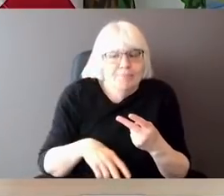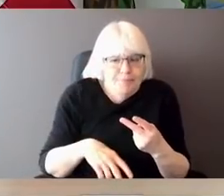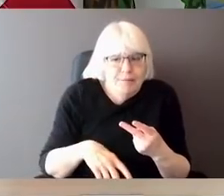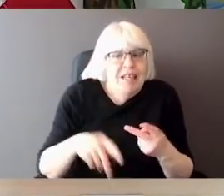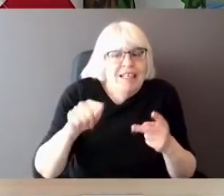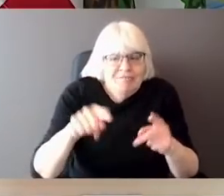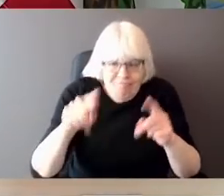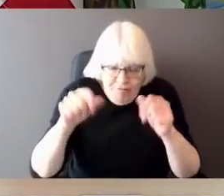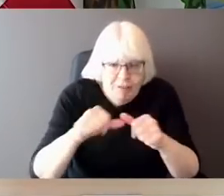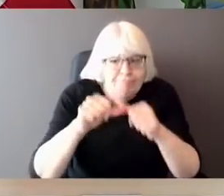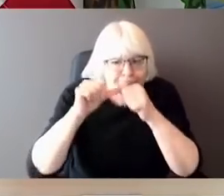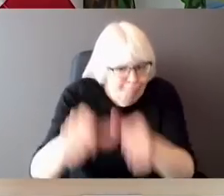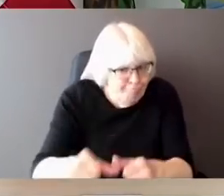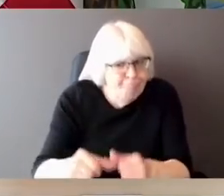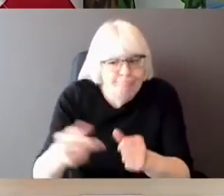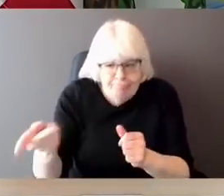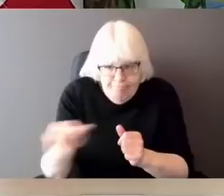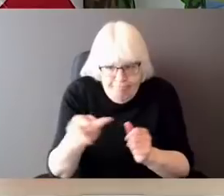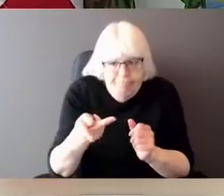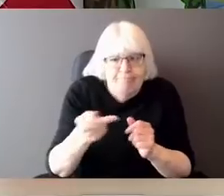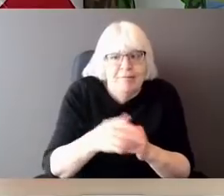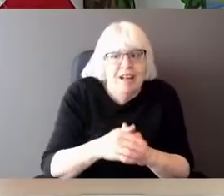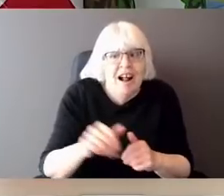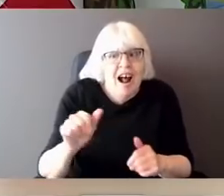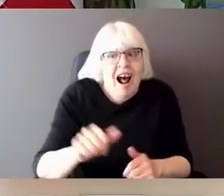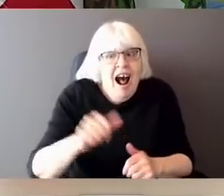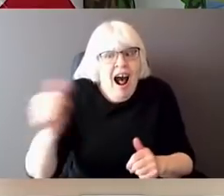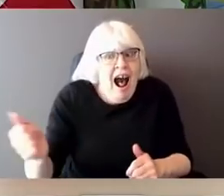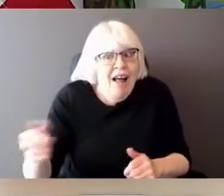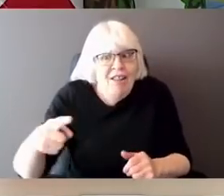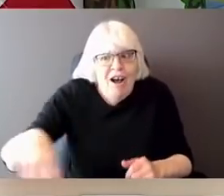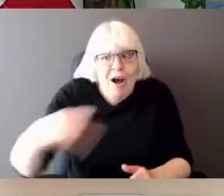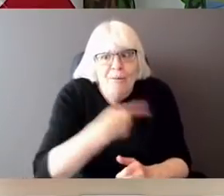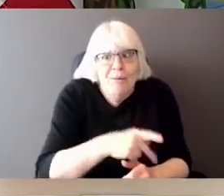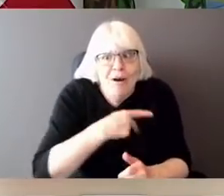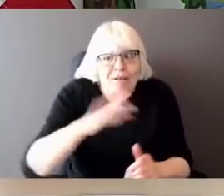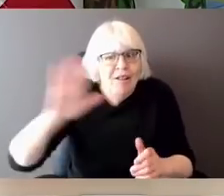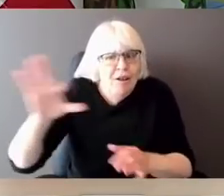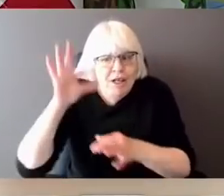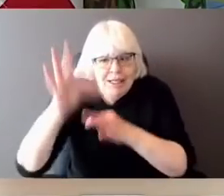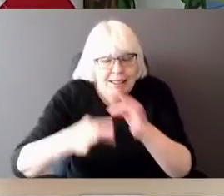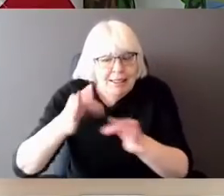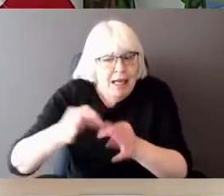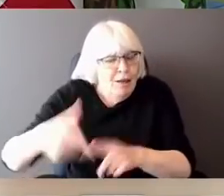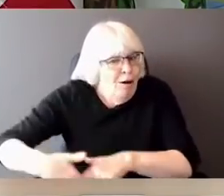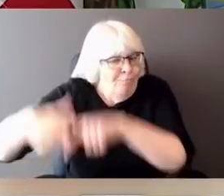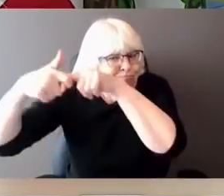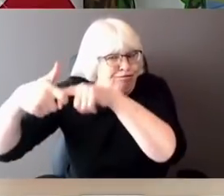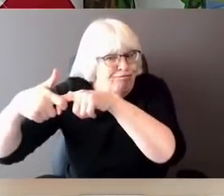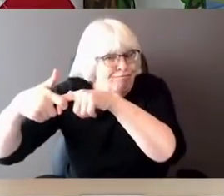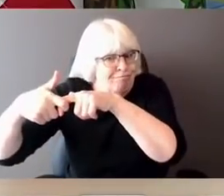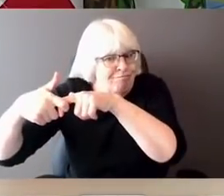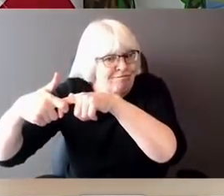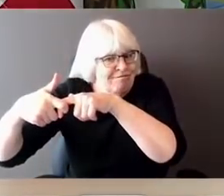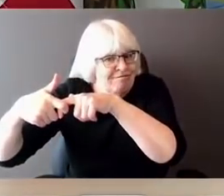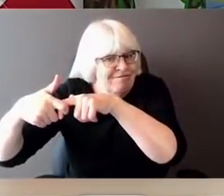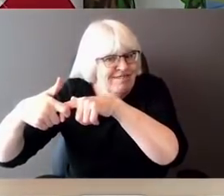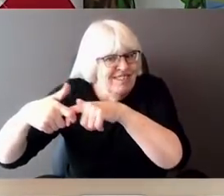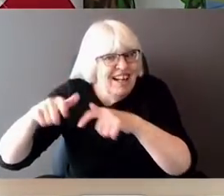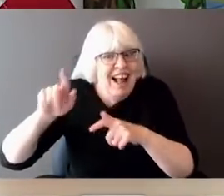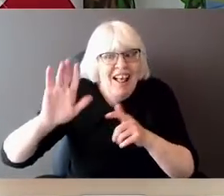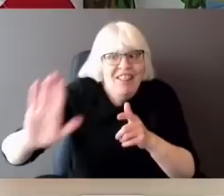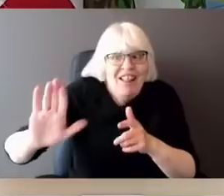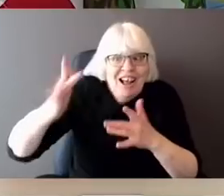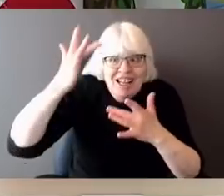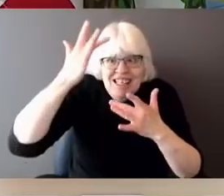weren't, their rates of what they showed is in terms of rates of illness were not,